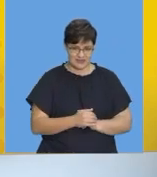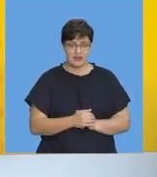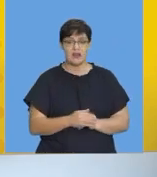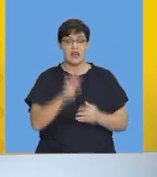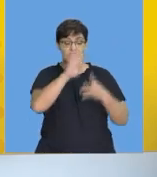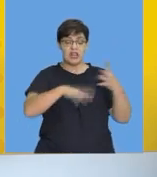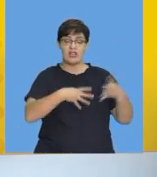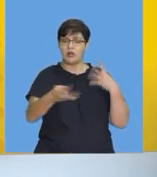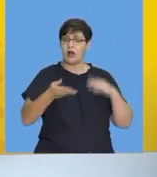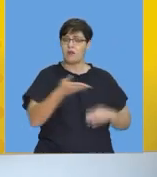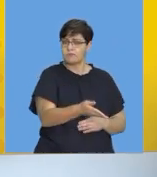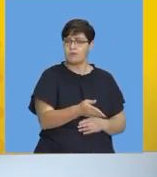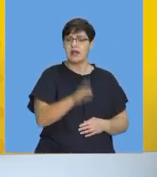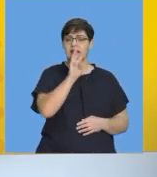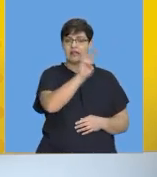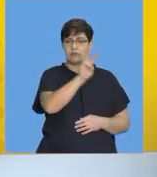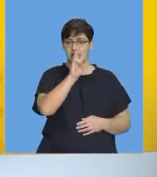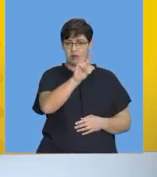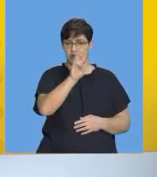on